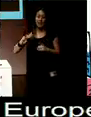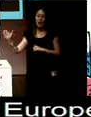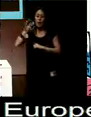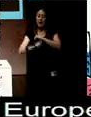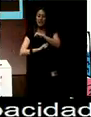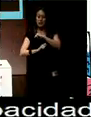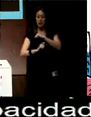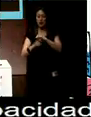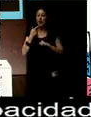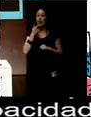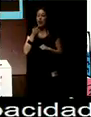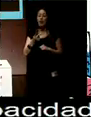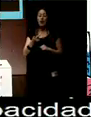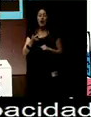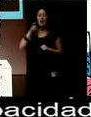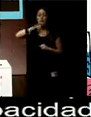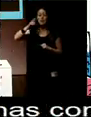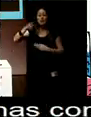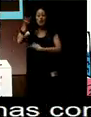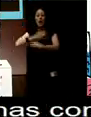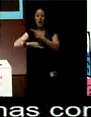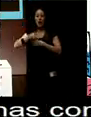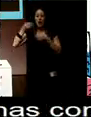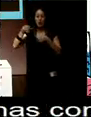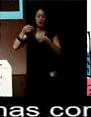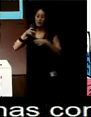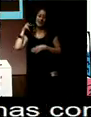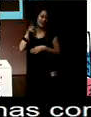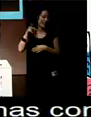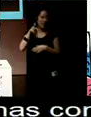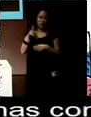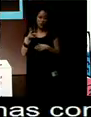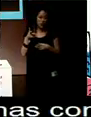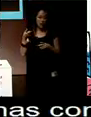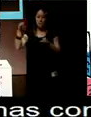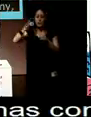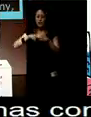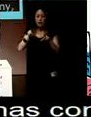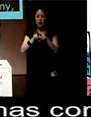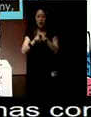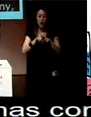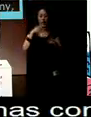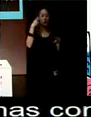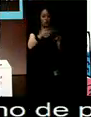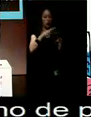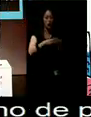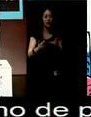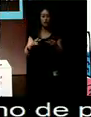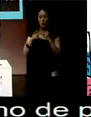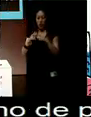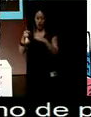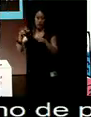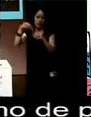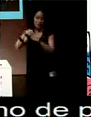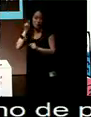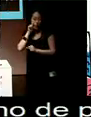the economy, and this also implies tourism. Secondly, the European Union and its member